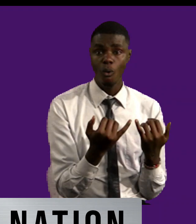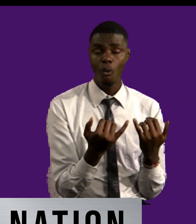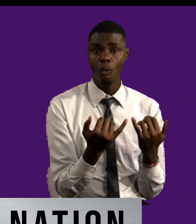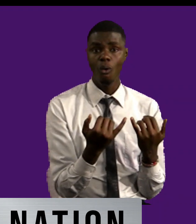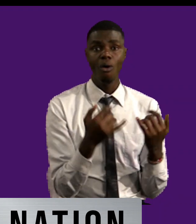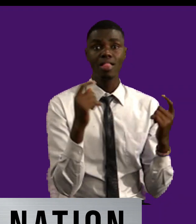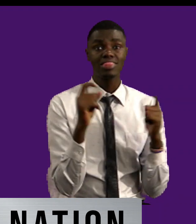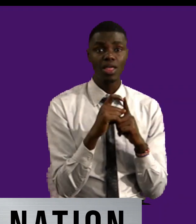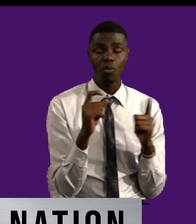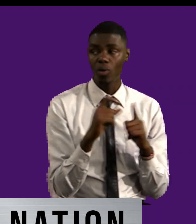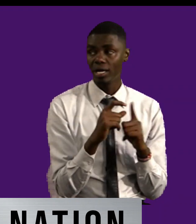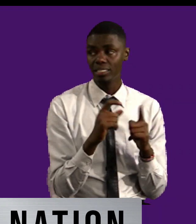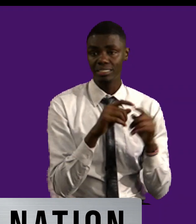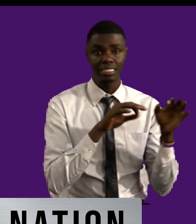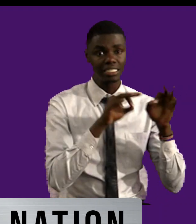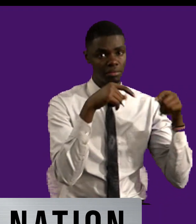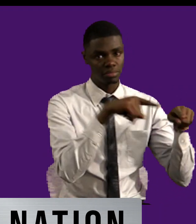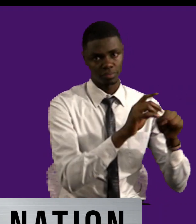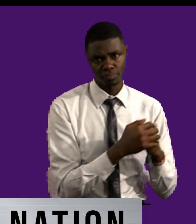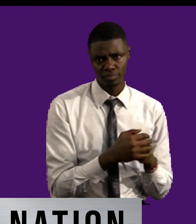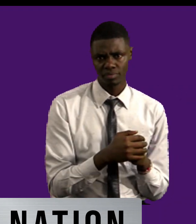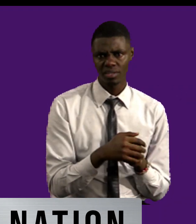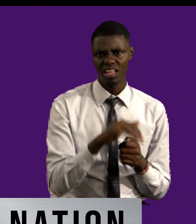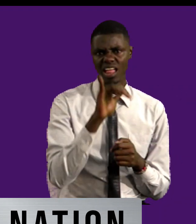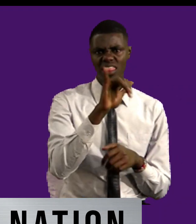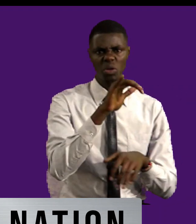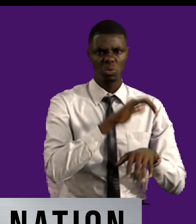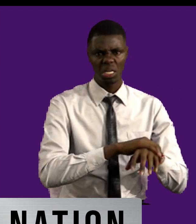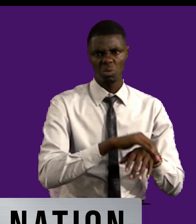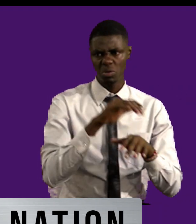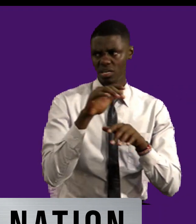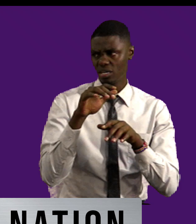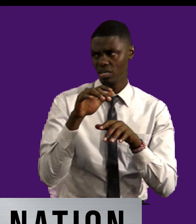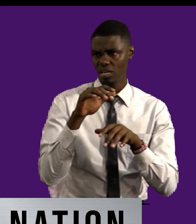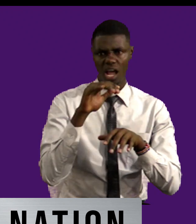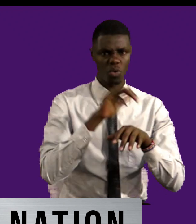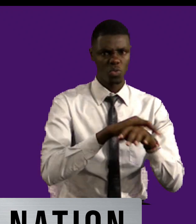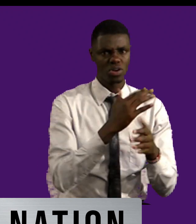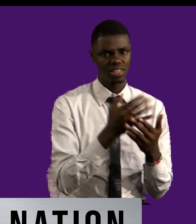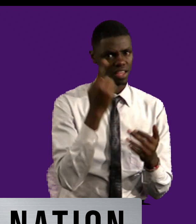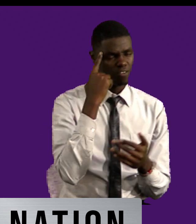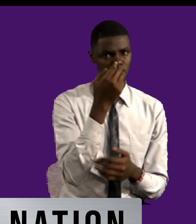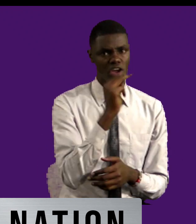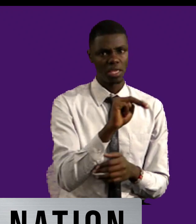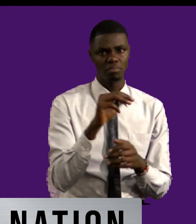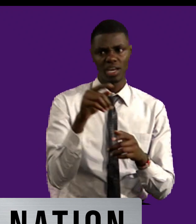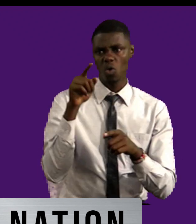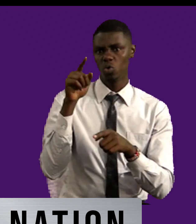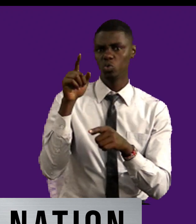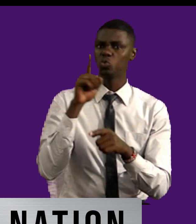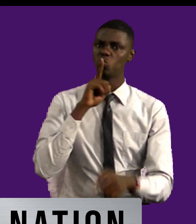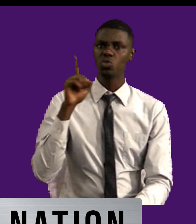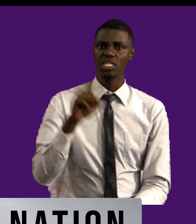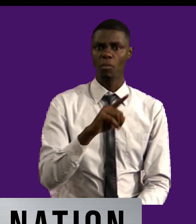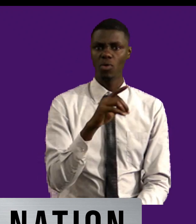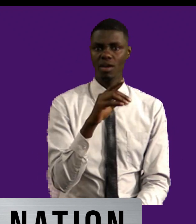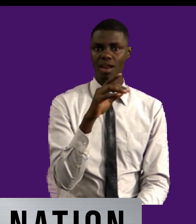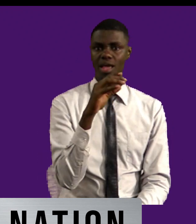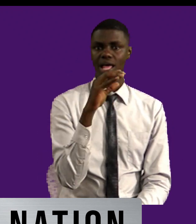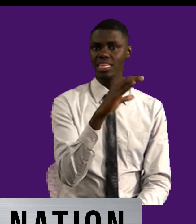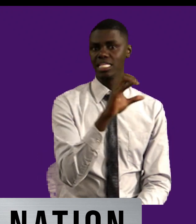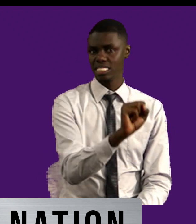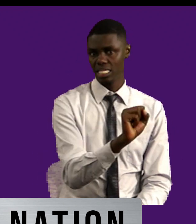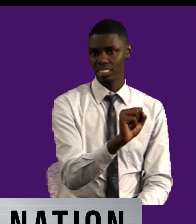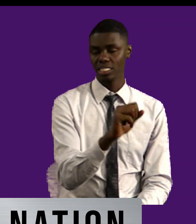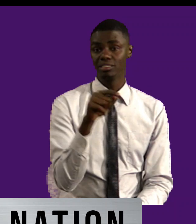words truly describes him. Don't you think that was a good calling? It was a good thing for him to summon his cabinet. Look, you